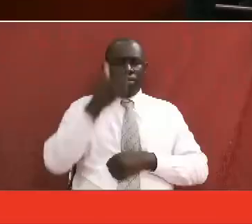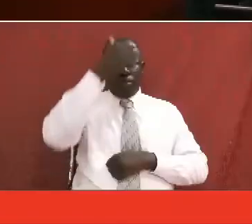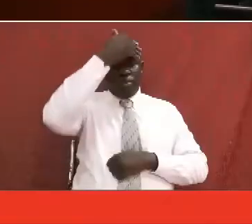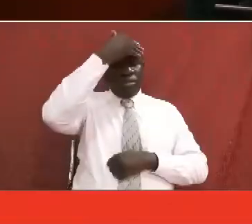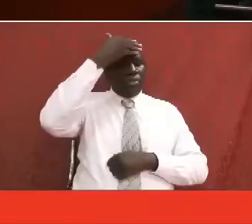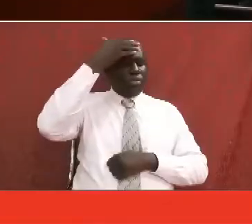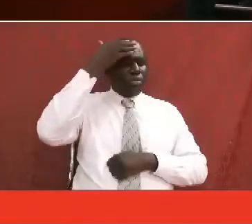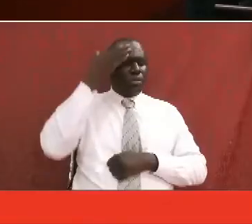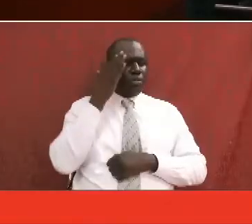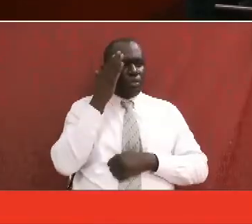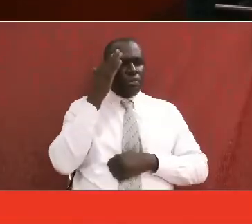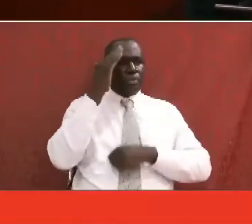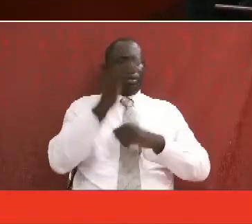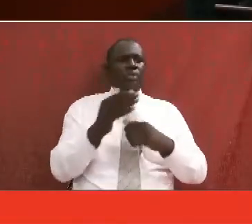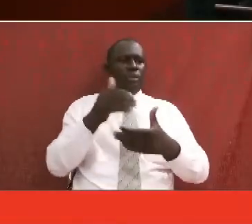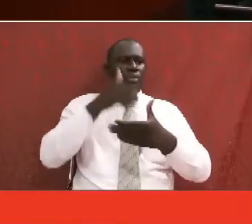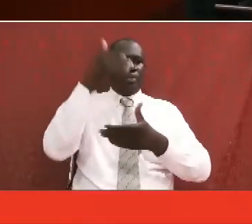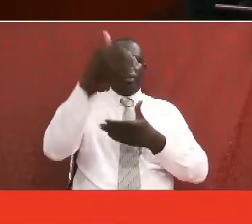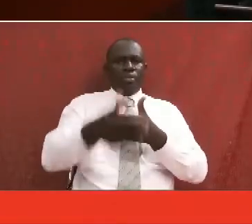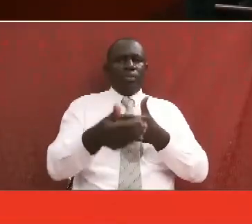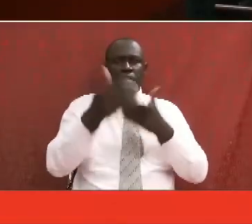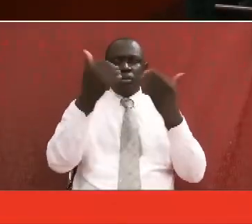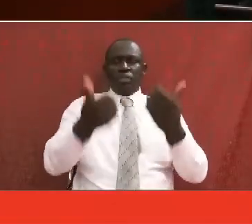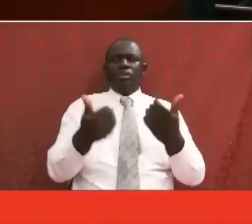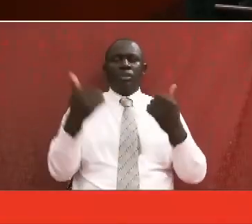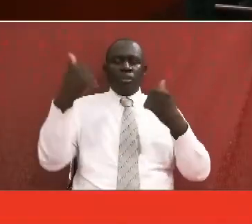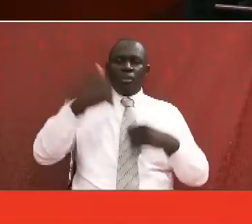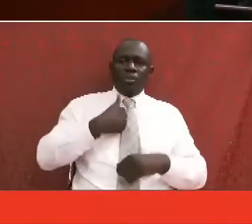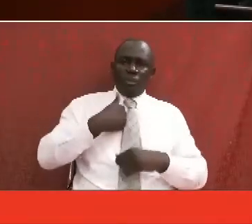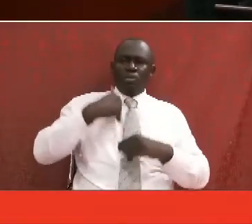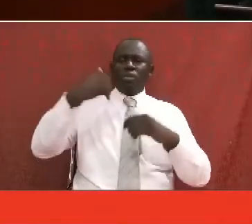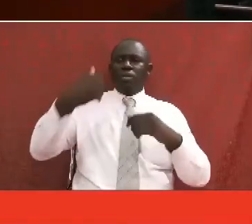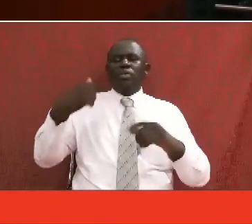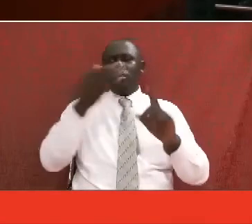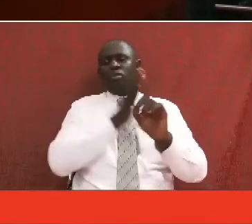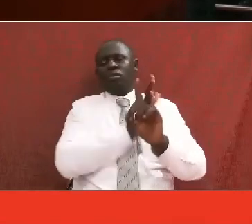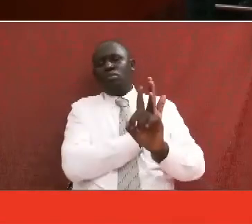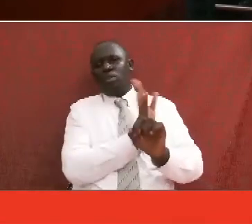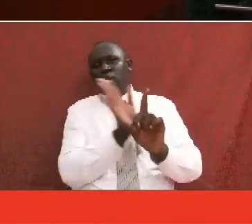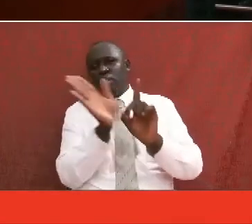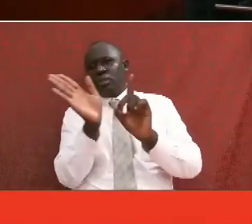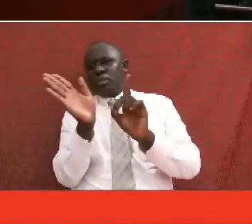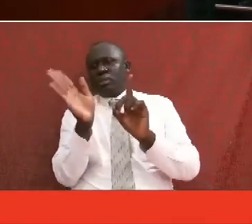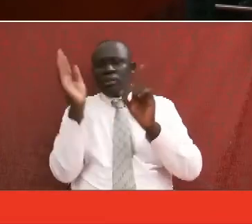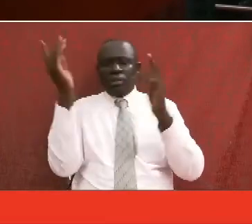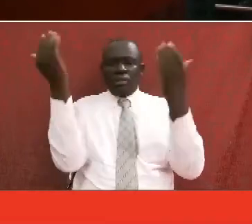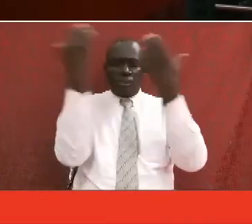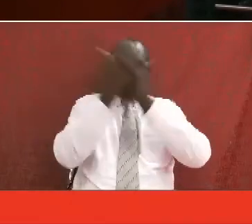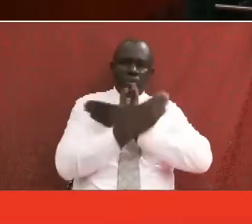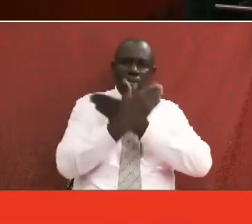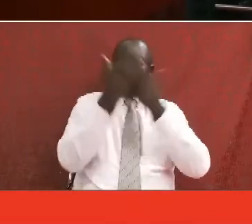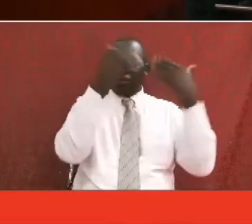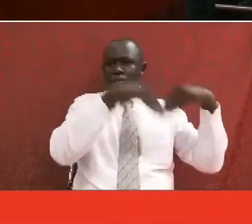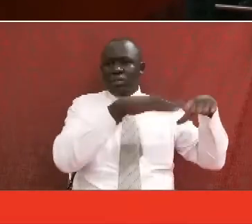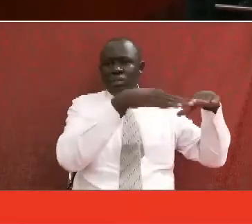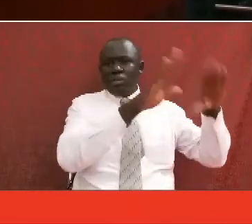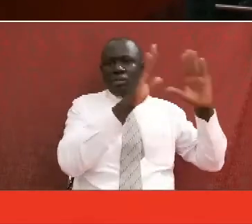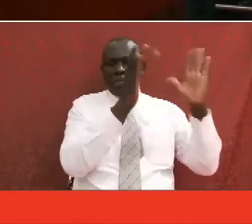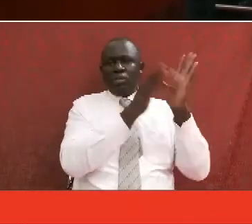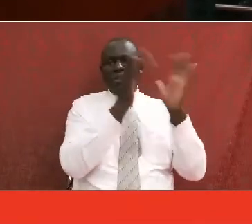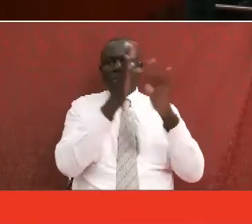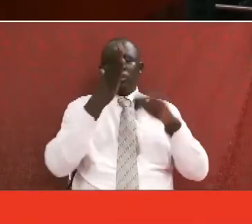forget. After I've wandered in darkness away, Jesus,